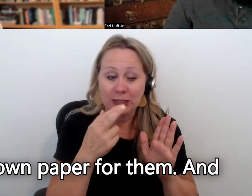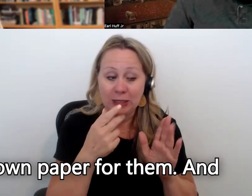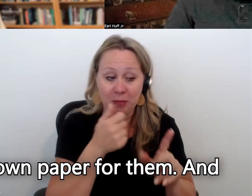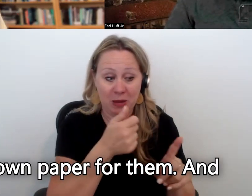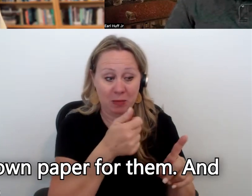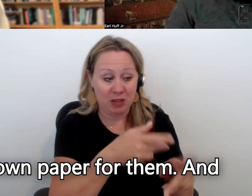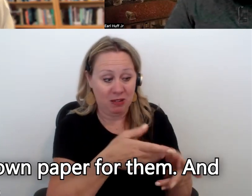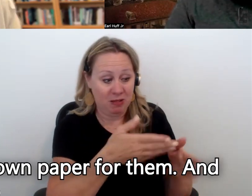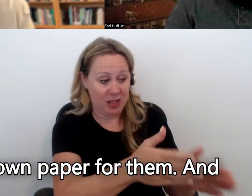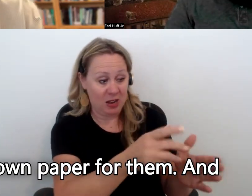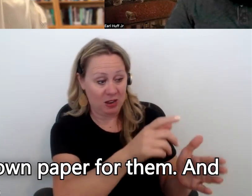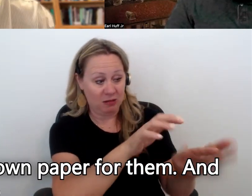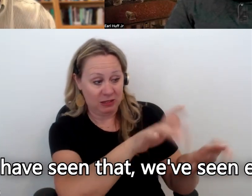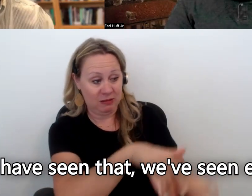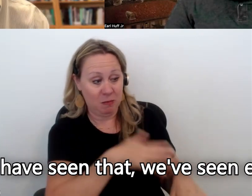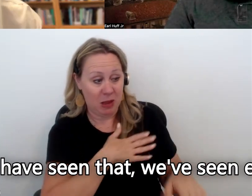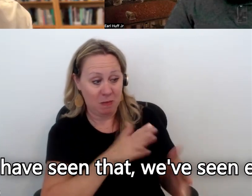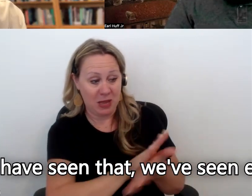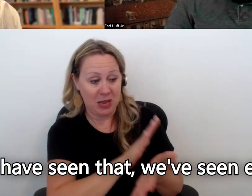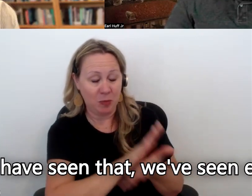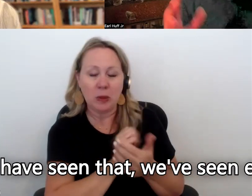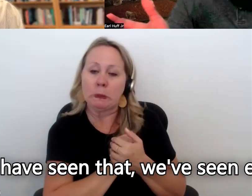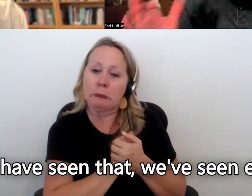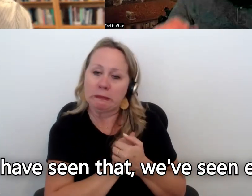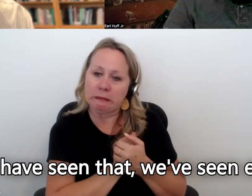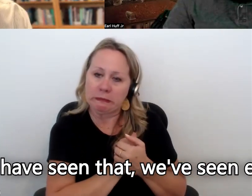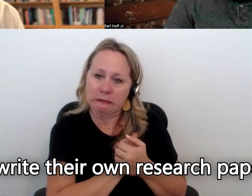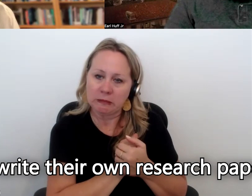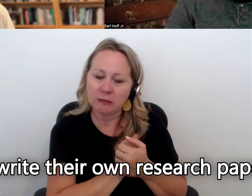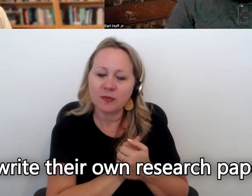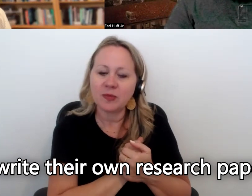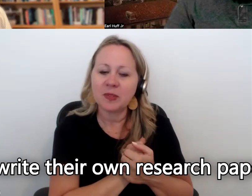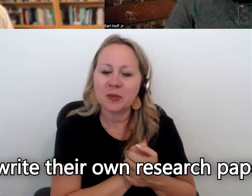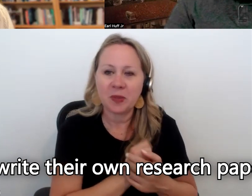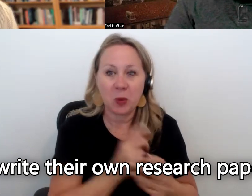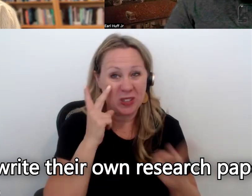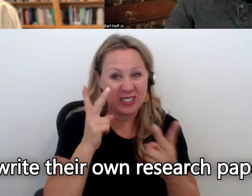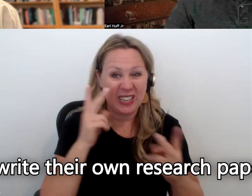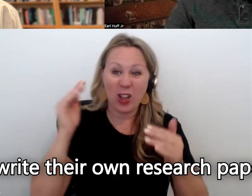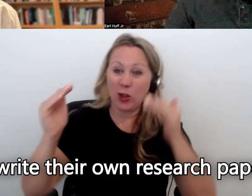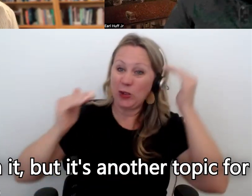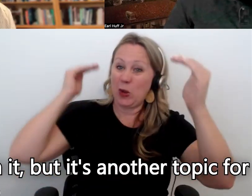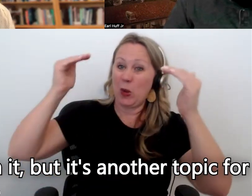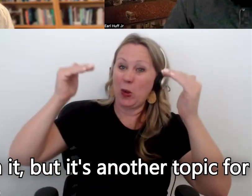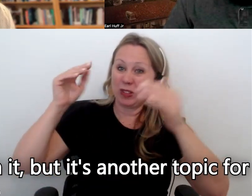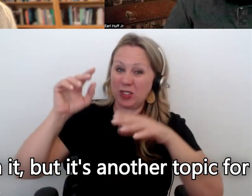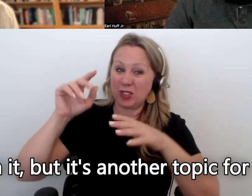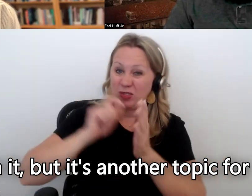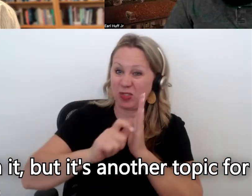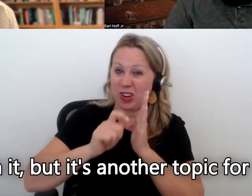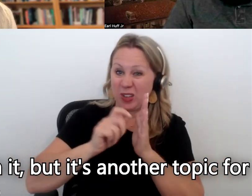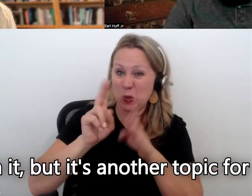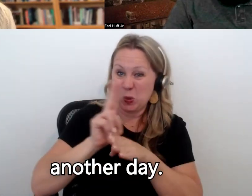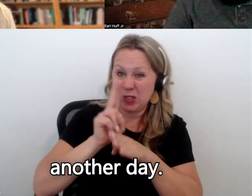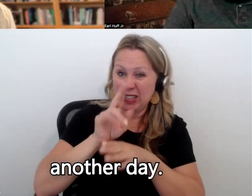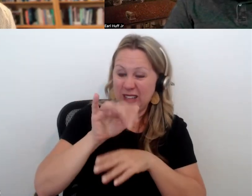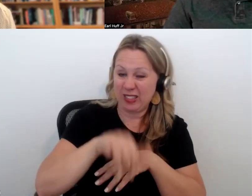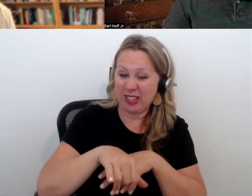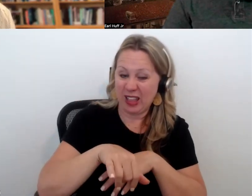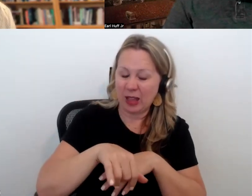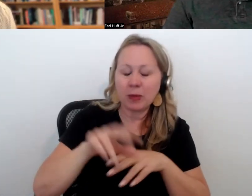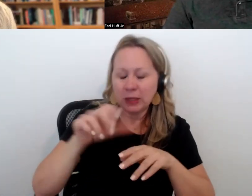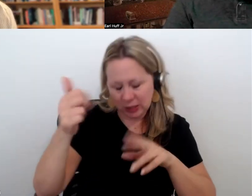them. And we may have seen that, we even seen even adults, write their own research papers with it, but that's another topic for another